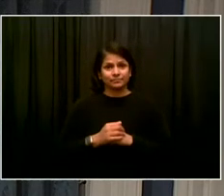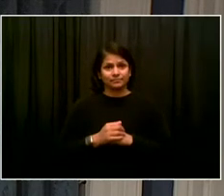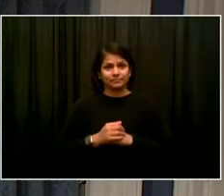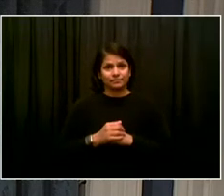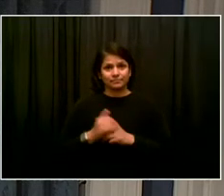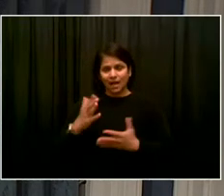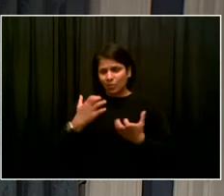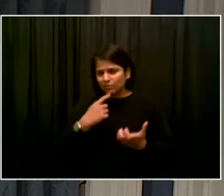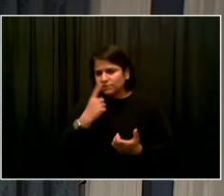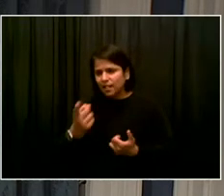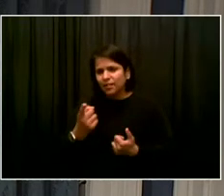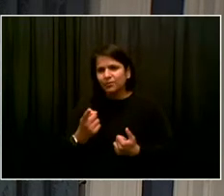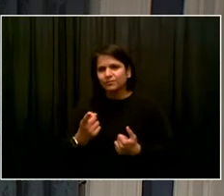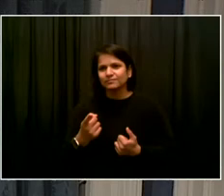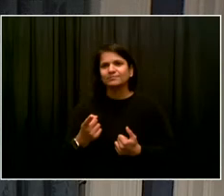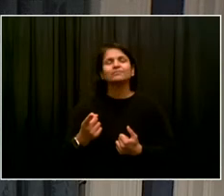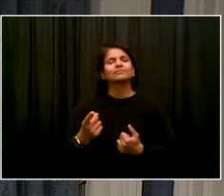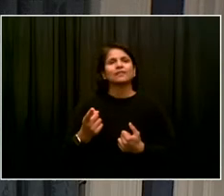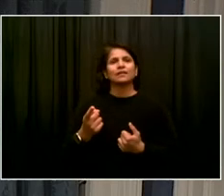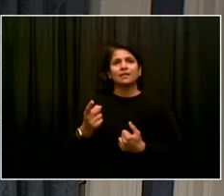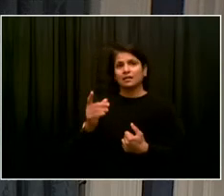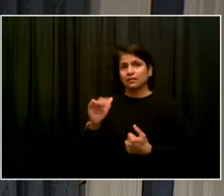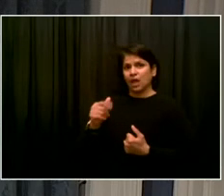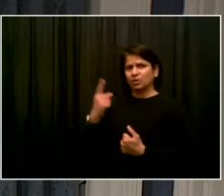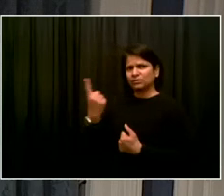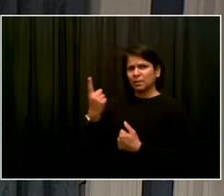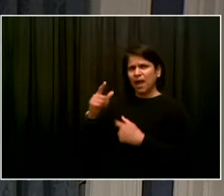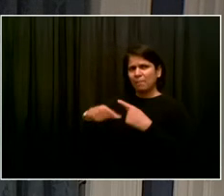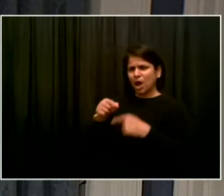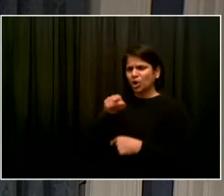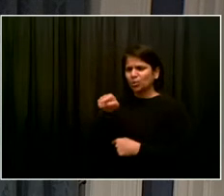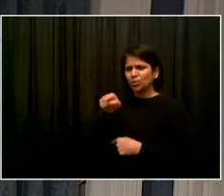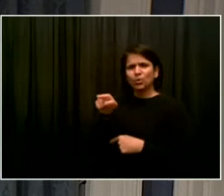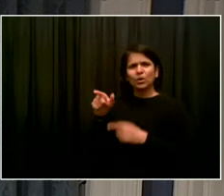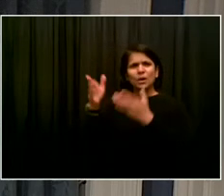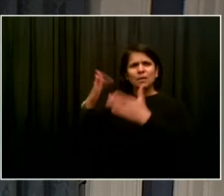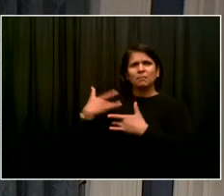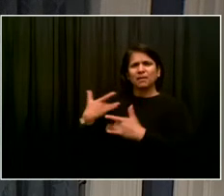something about you maintains an optimism. I've always noticed this.